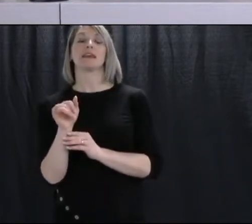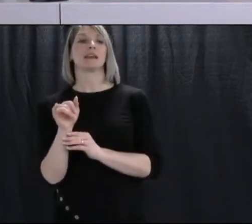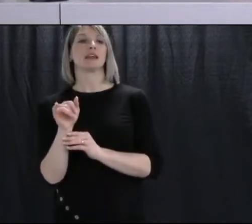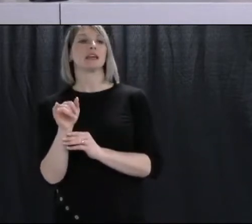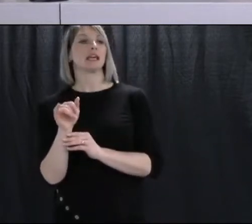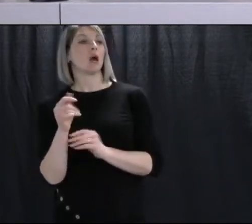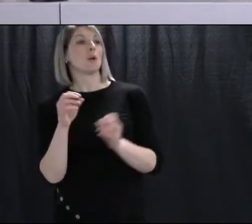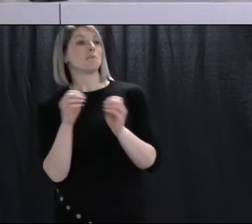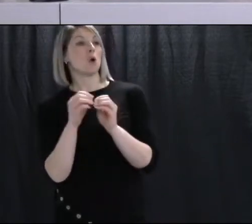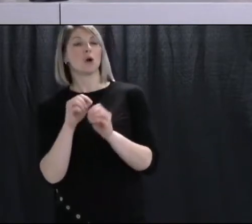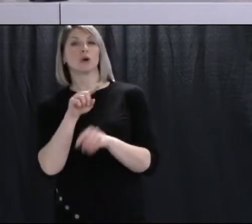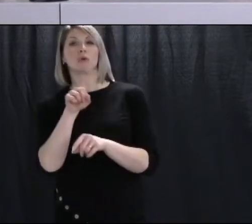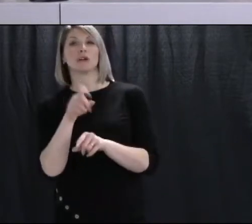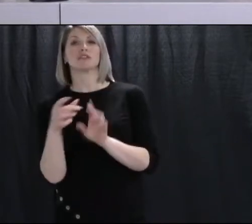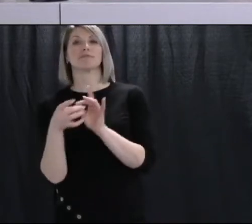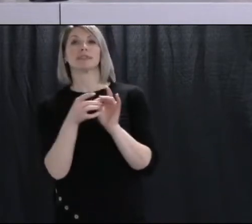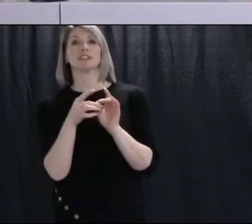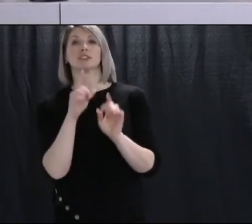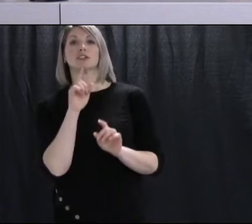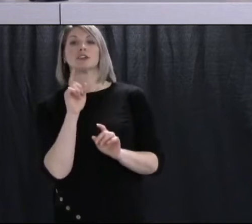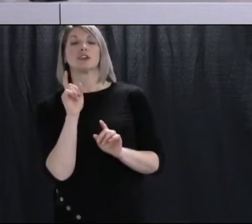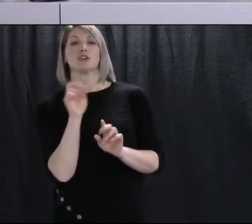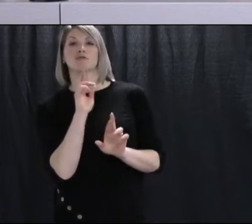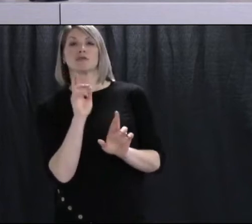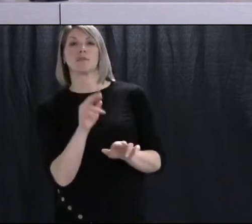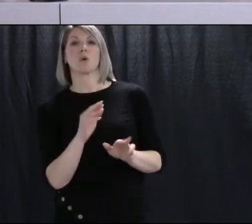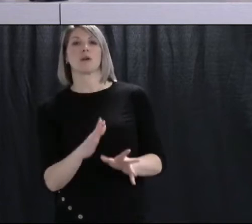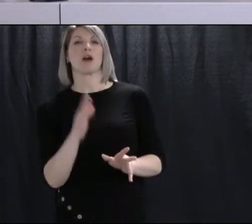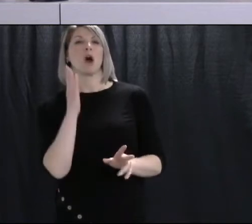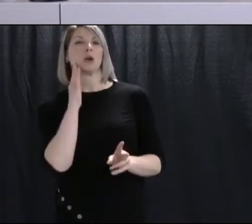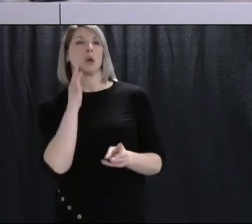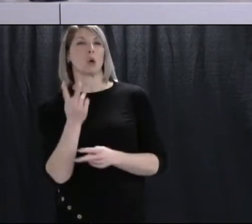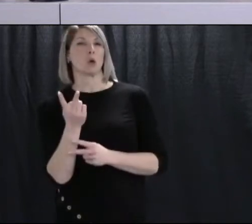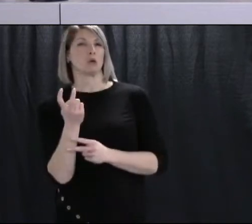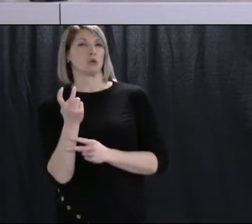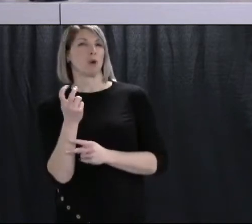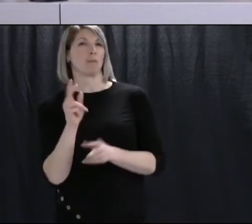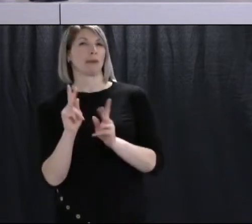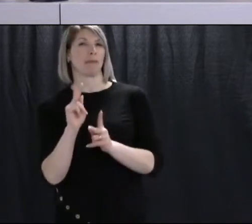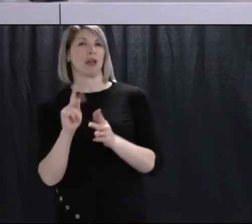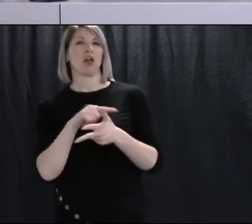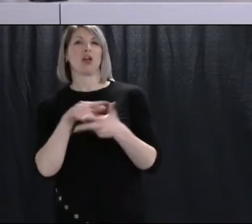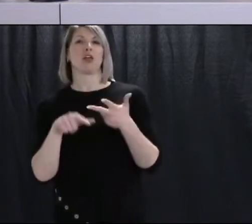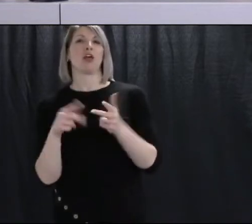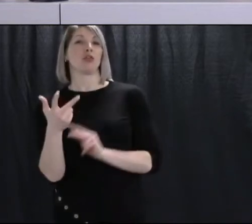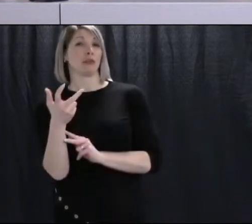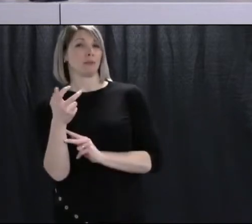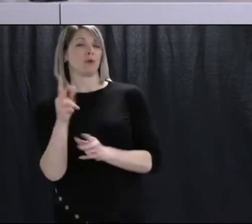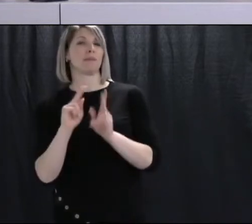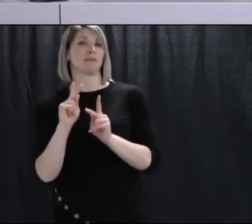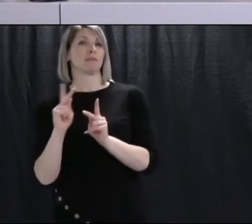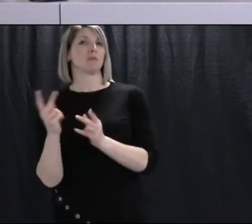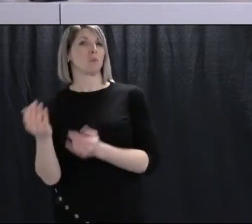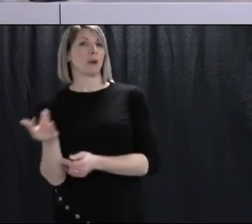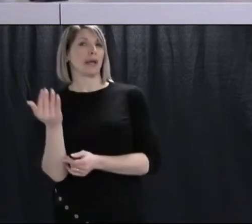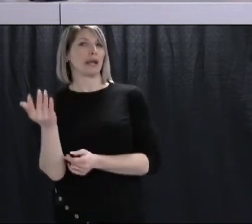questions from reporters? I know that we do have Elizabeth Witten on the line, Evan Kareen, and Barb Sweet. Do you have any questions for the media?